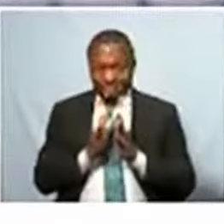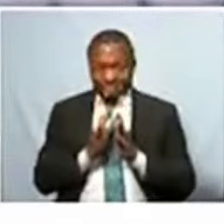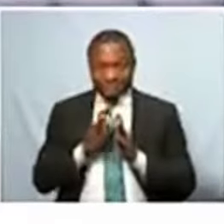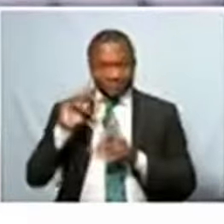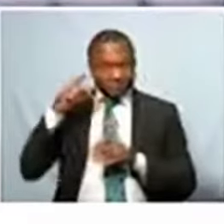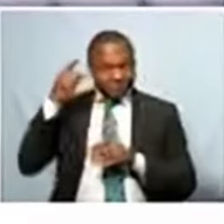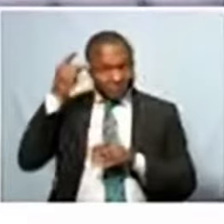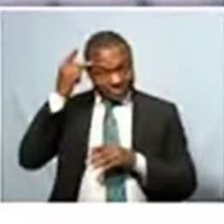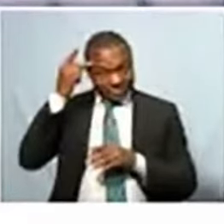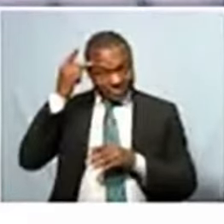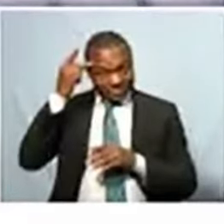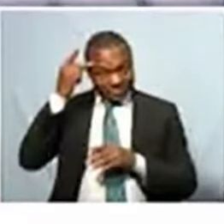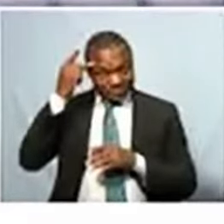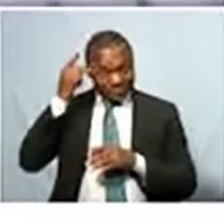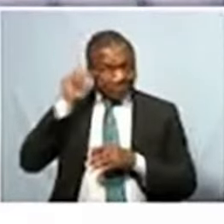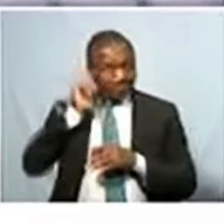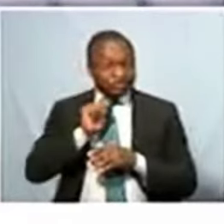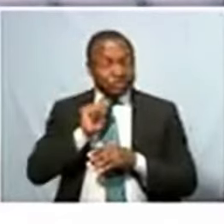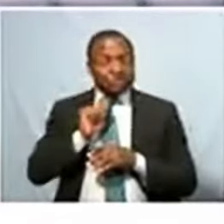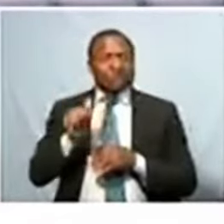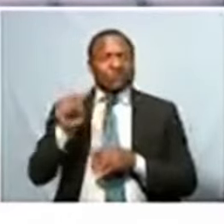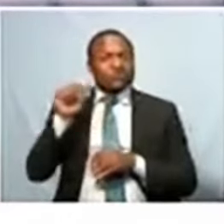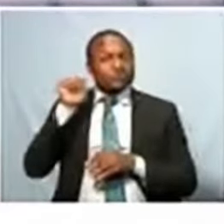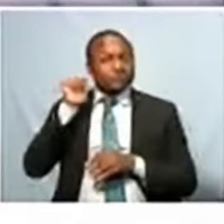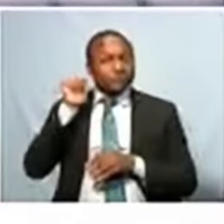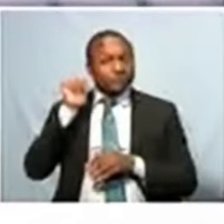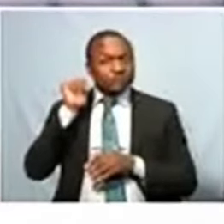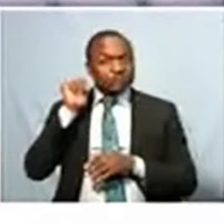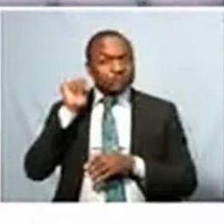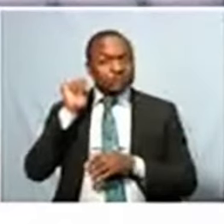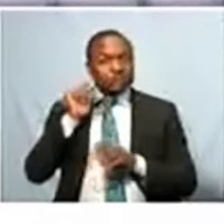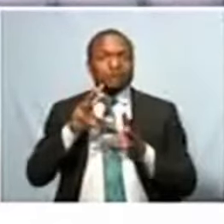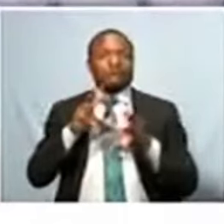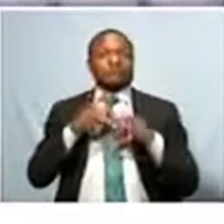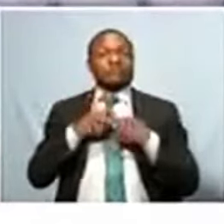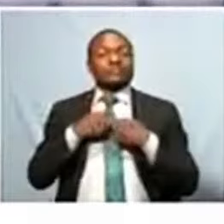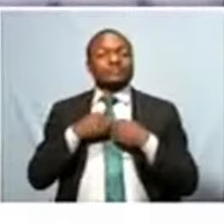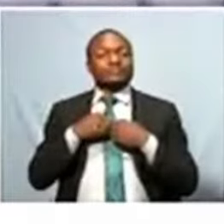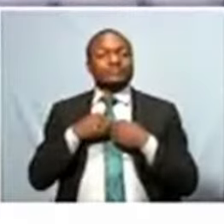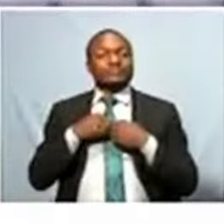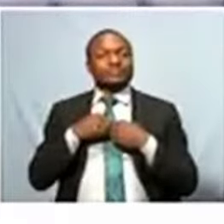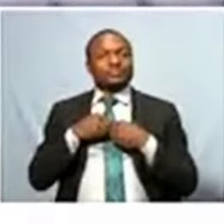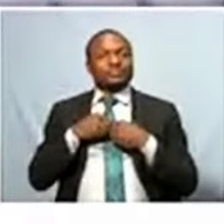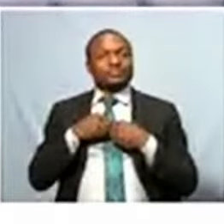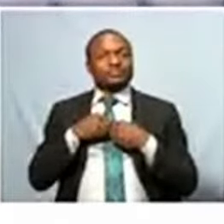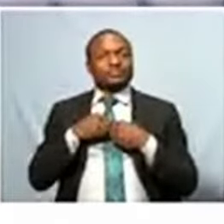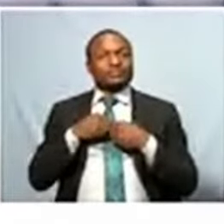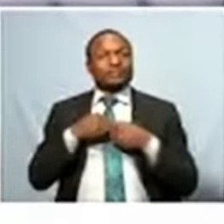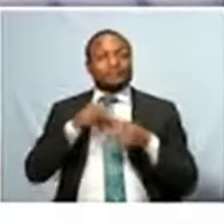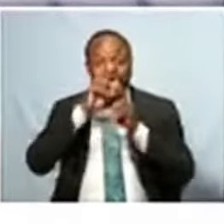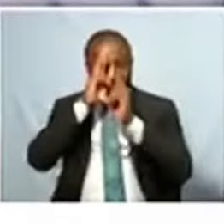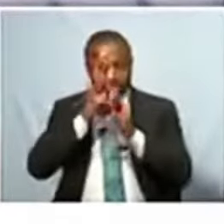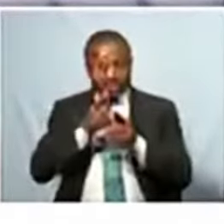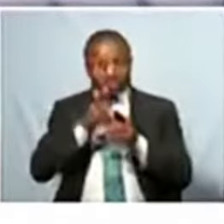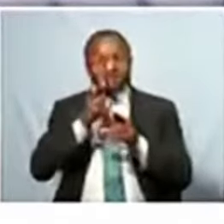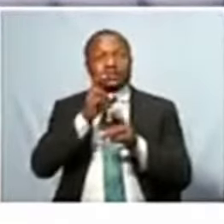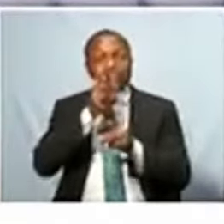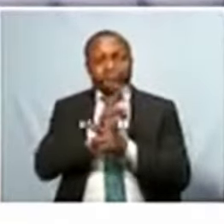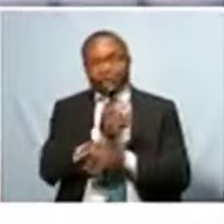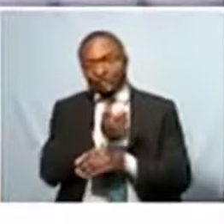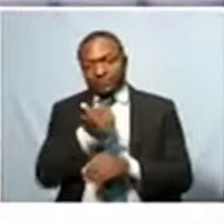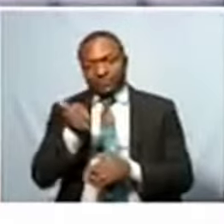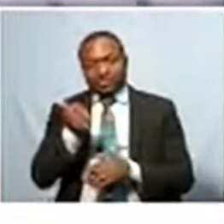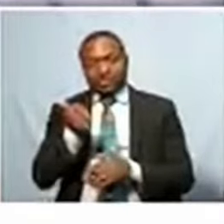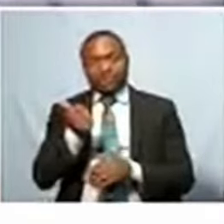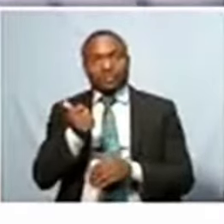political intolerance is a refusal to accept and respect the rights of others